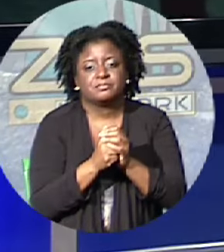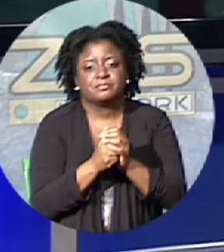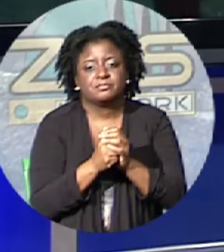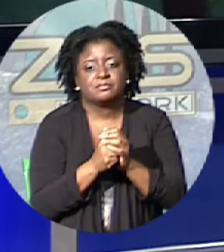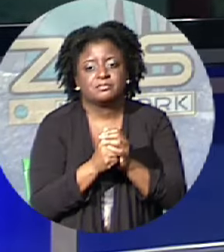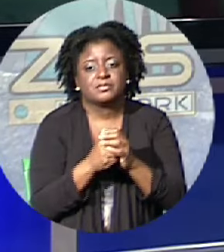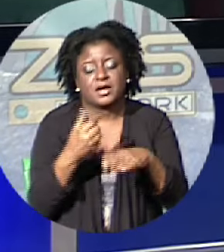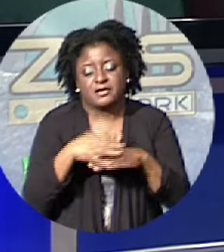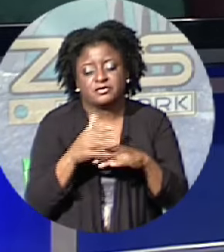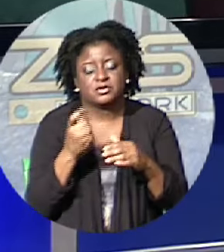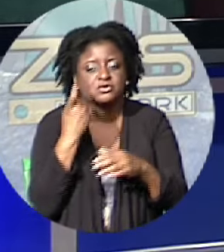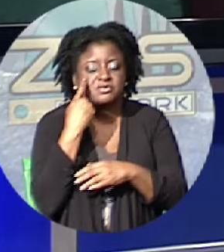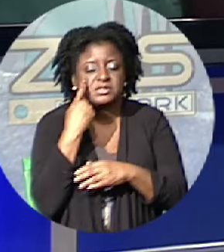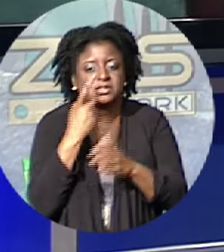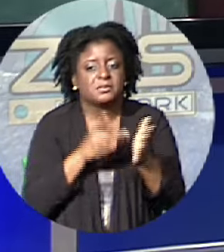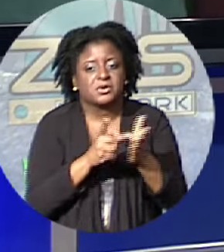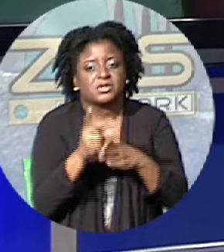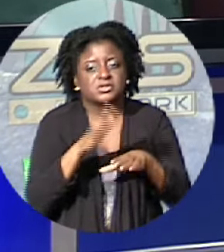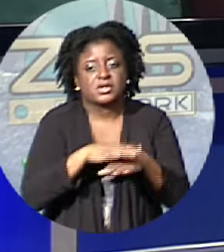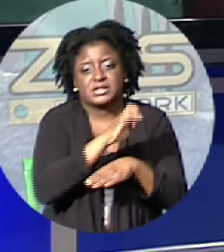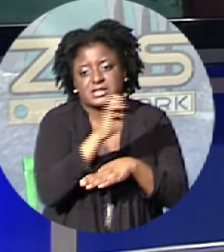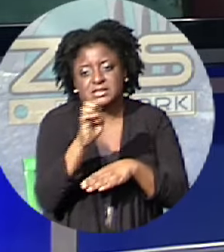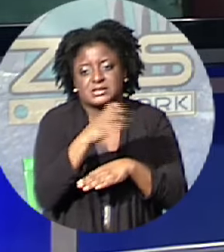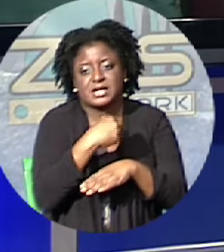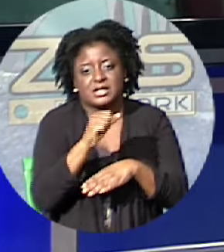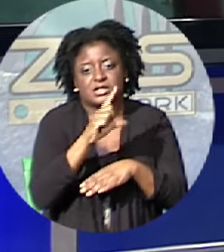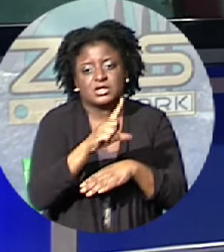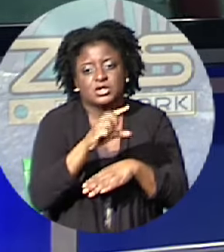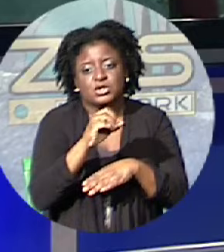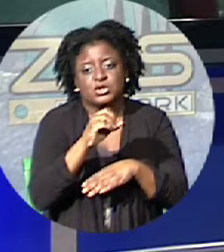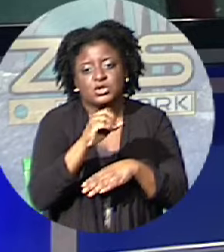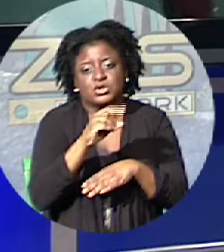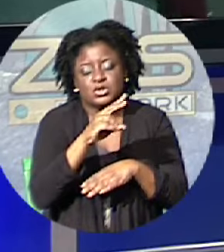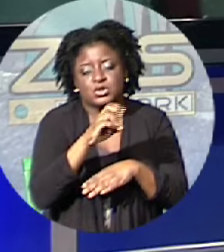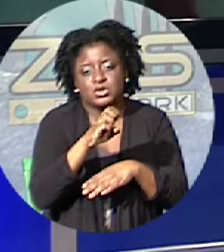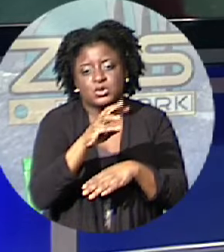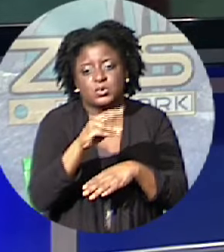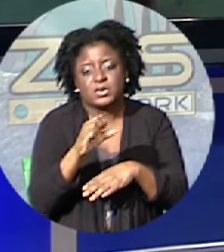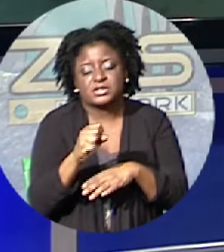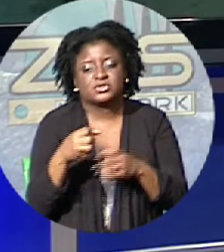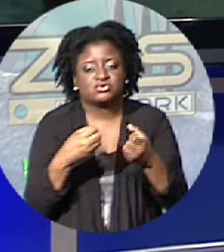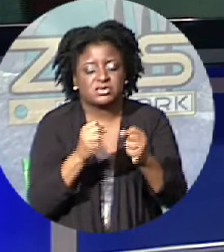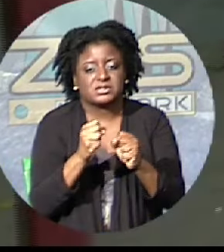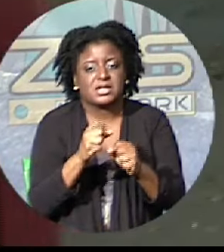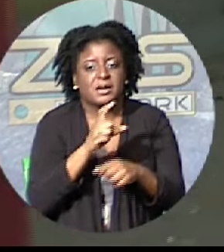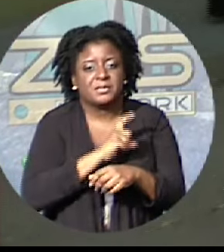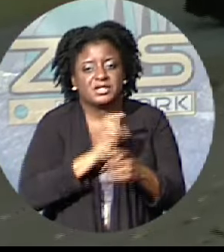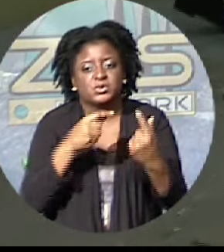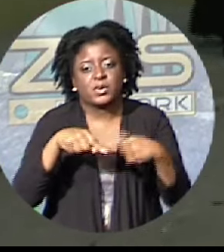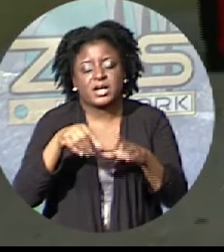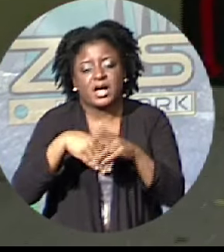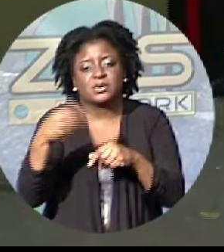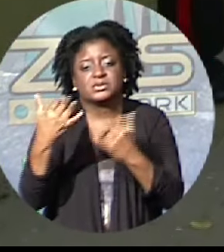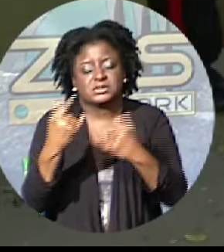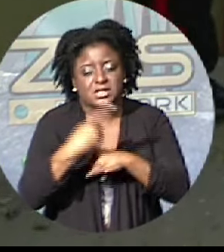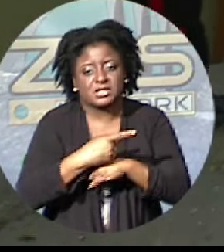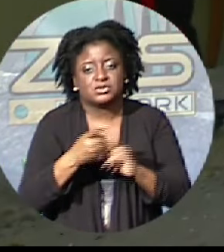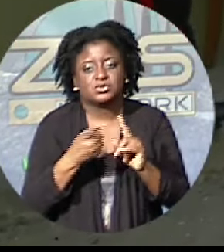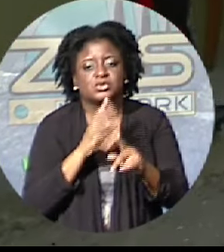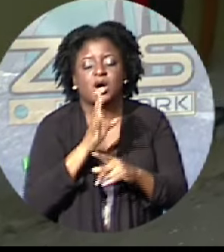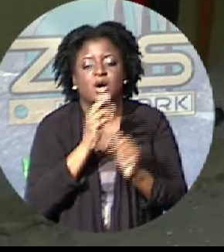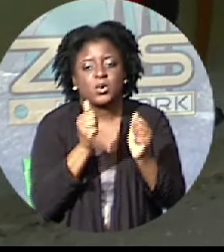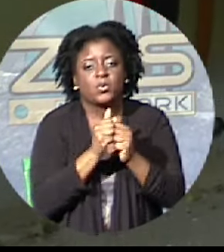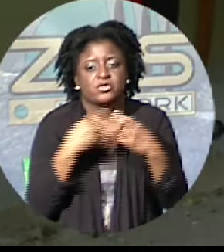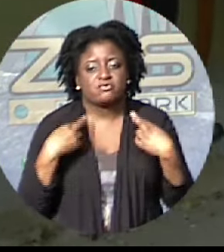Now, in light of the recent murders on East and Lewis Streets, police put their boots on the ground today, getting out into the community to talk with residents and business